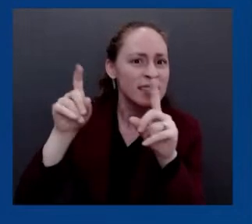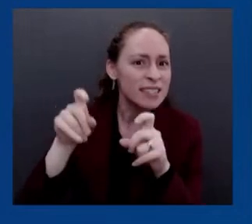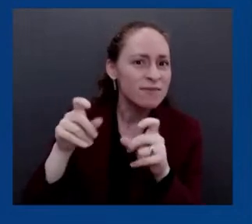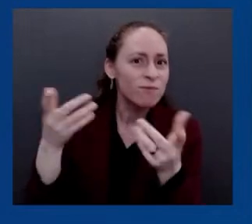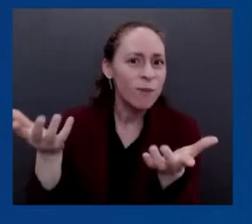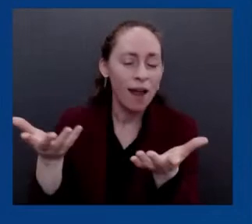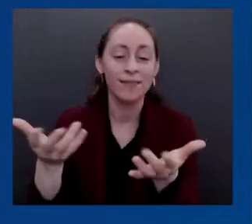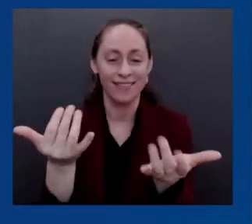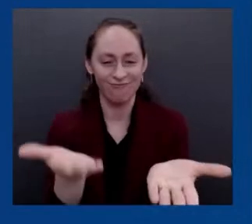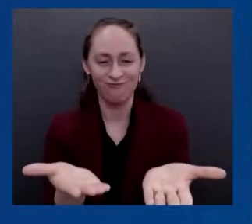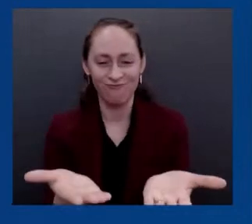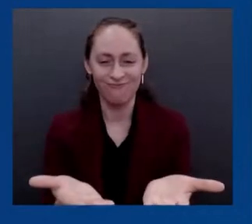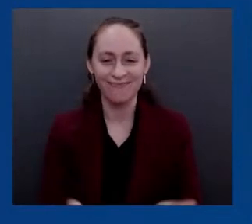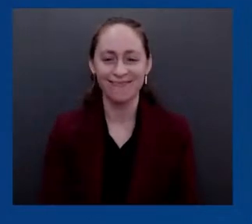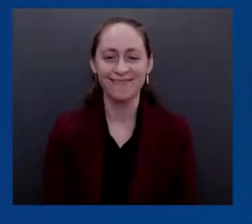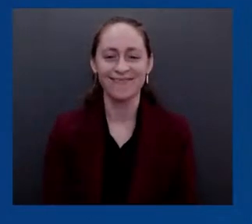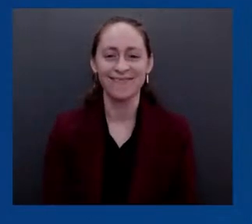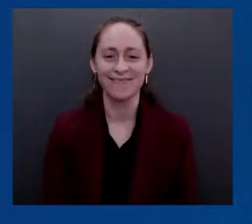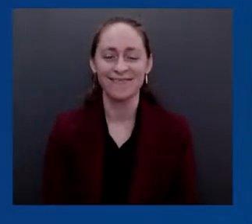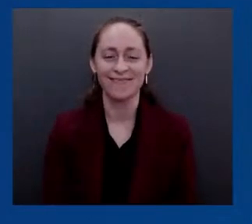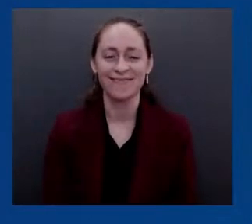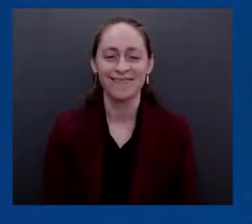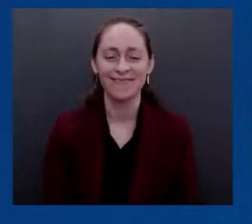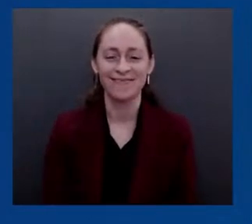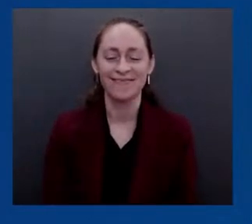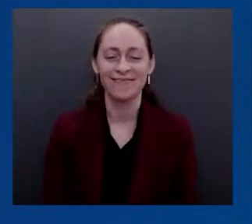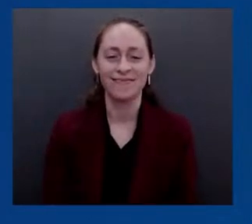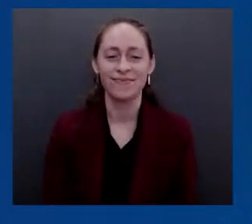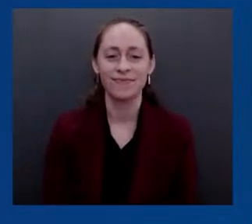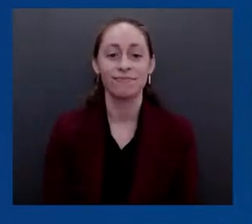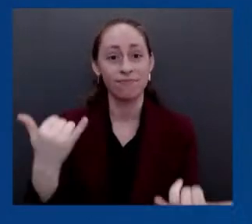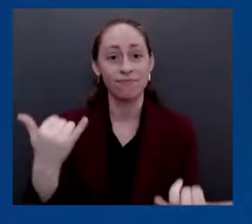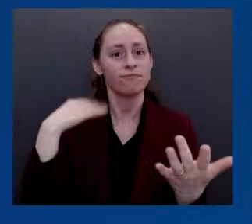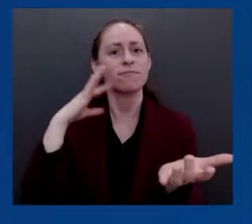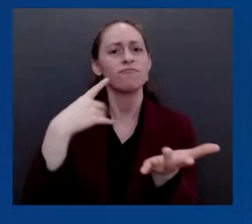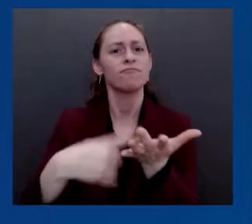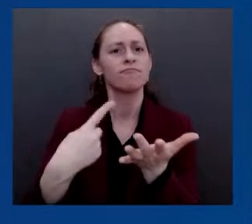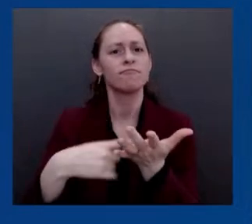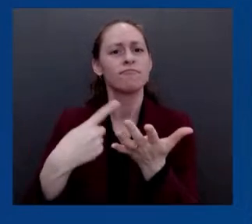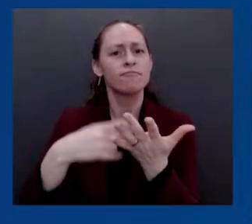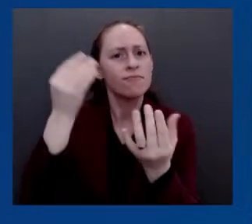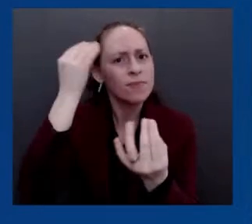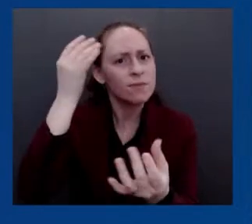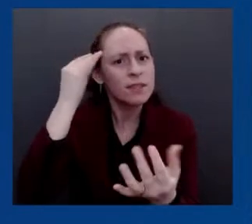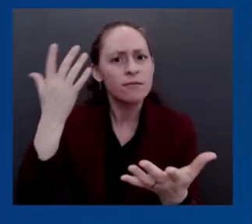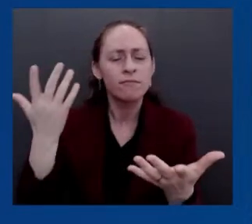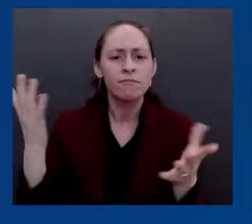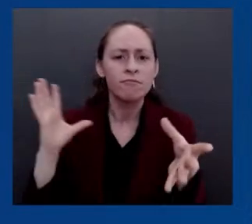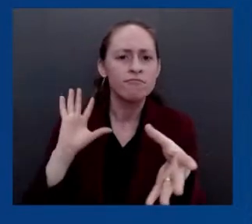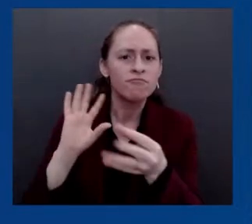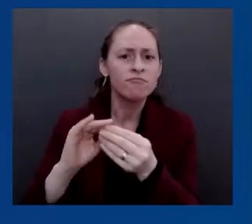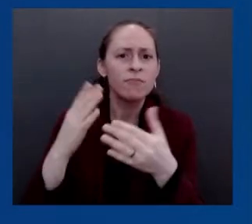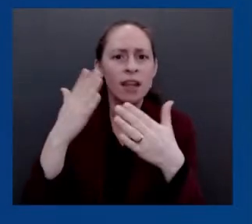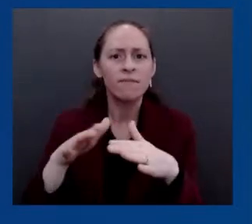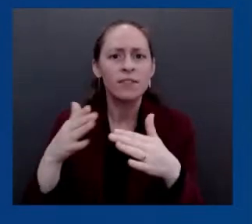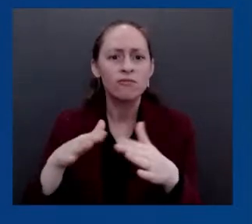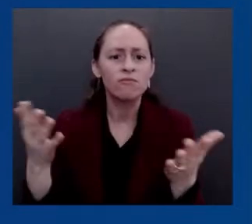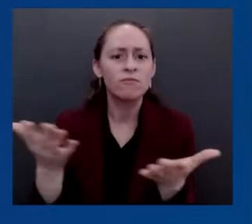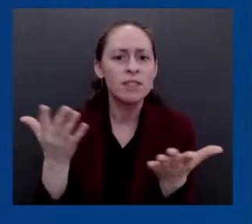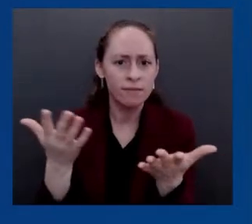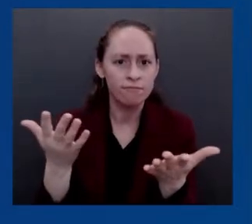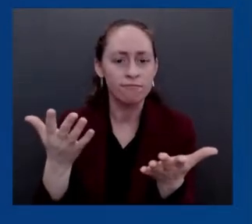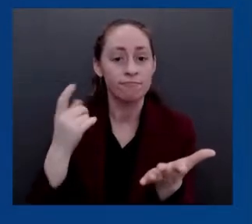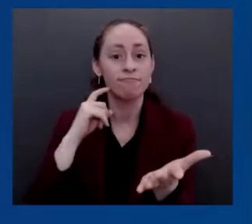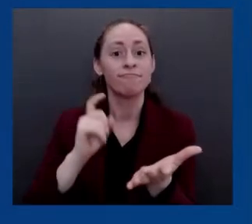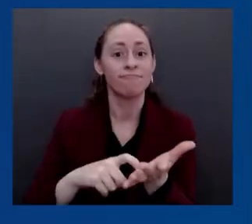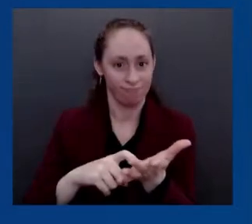data. The current 7-day daily average of cases is about 147,000 cases per day, a decrease of about 40% over